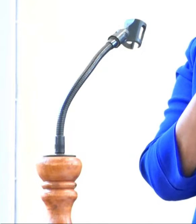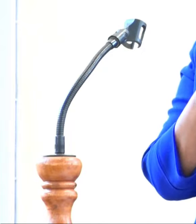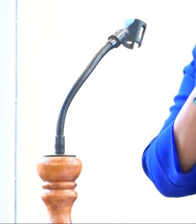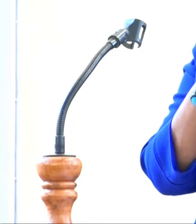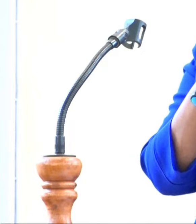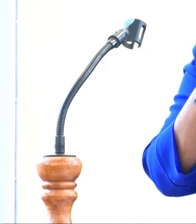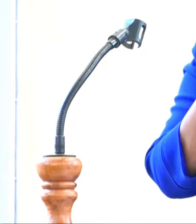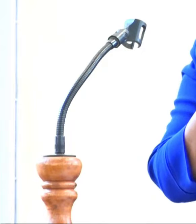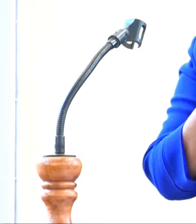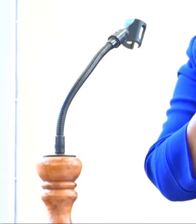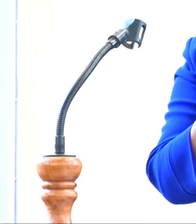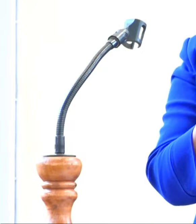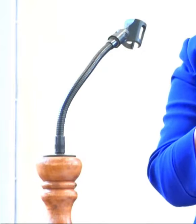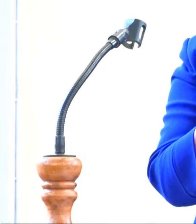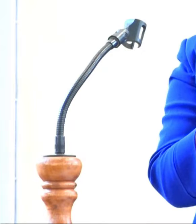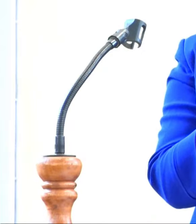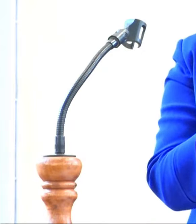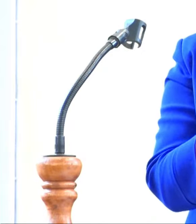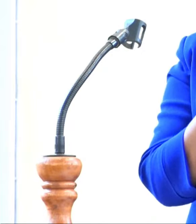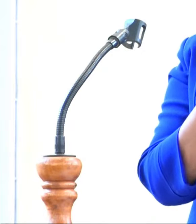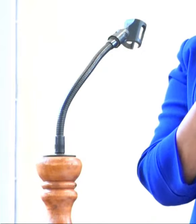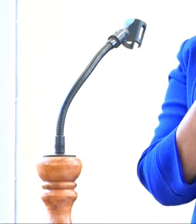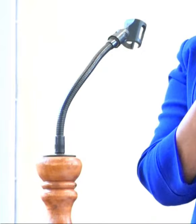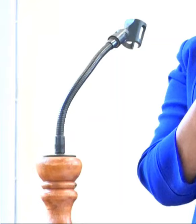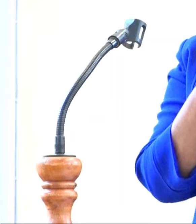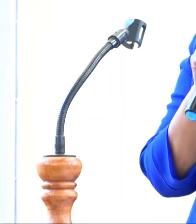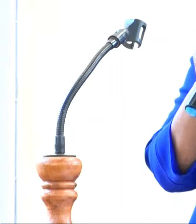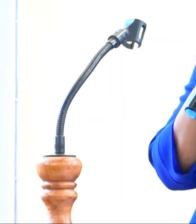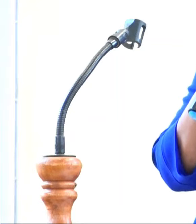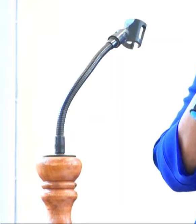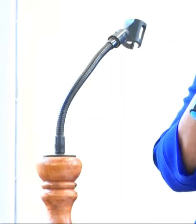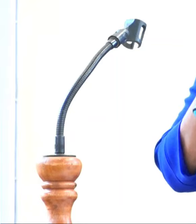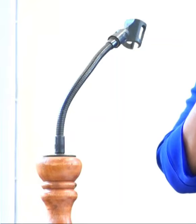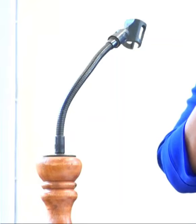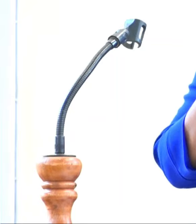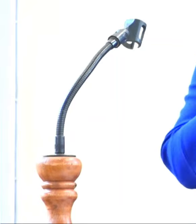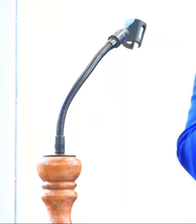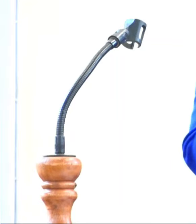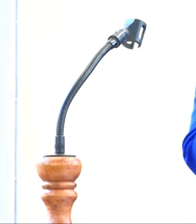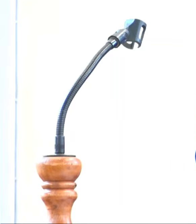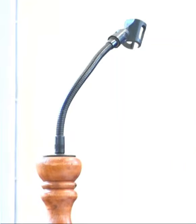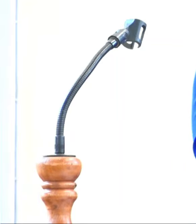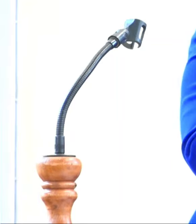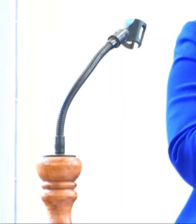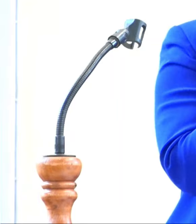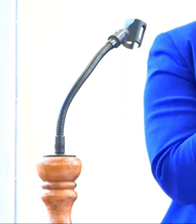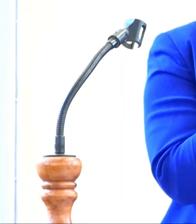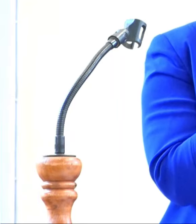circumstance, and for whatever cost that he so desires? Why